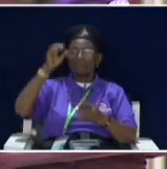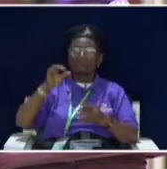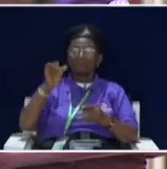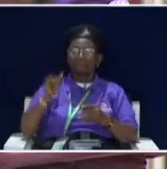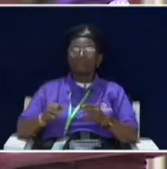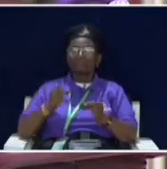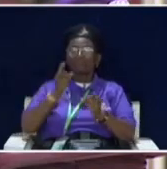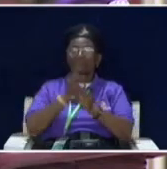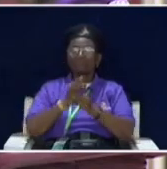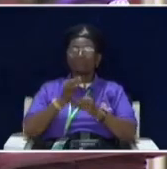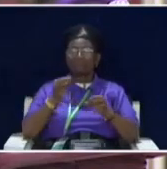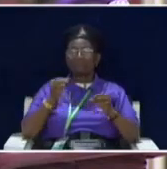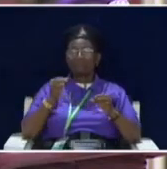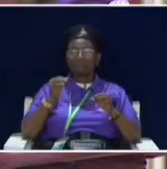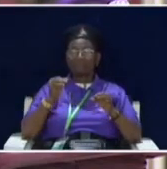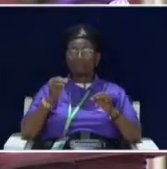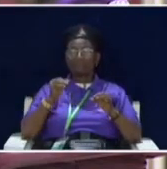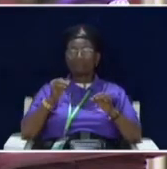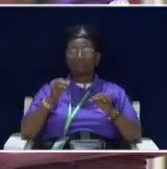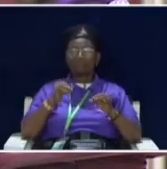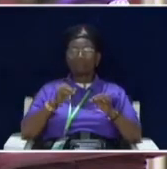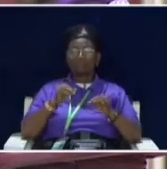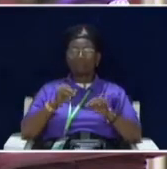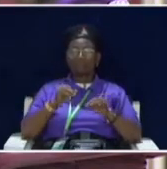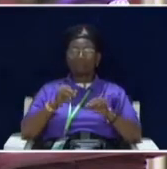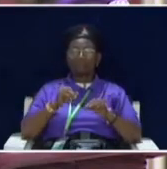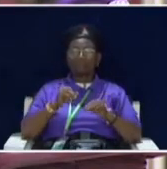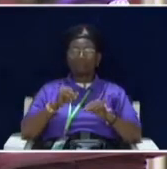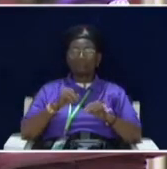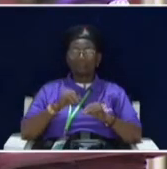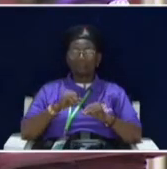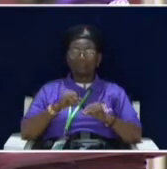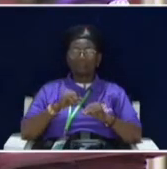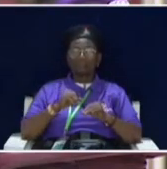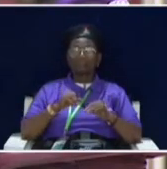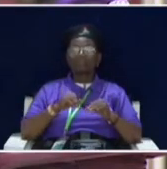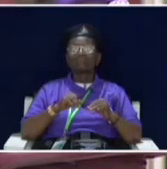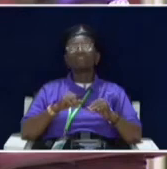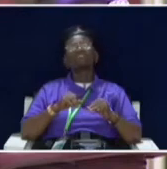We are where we are now.